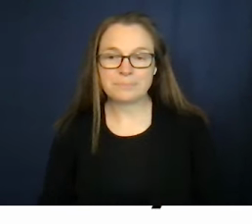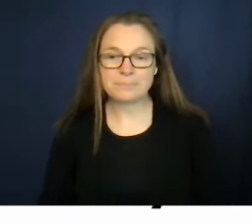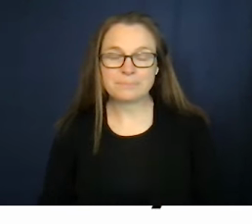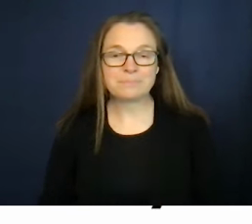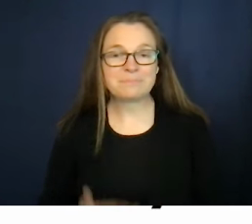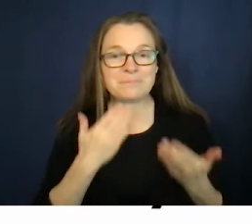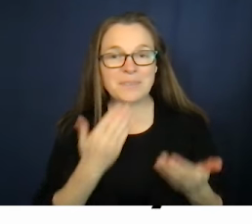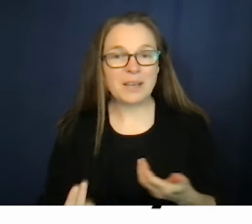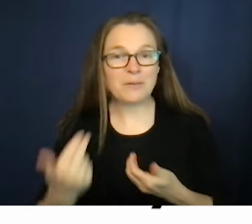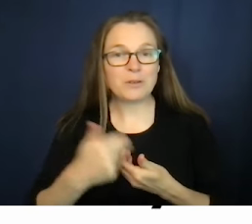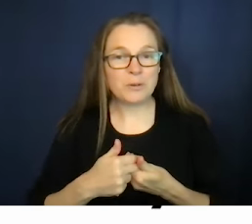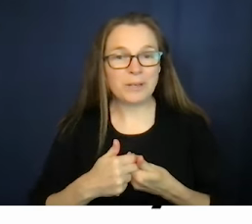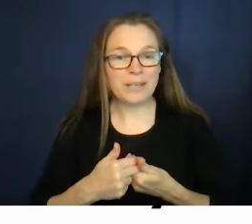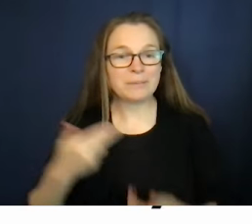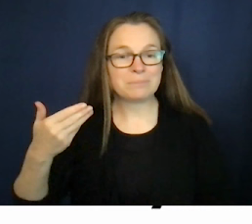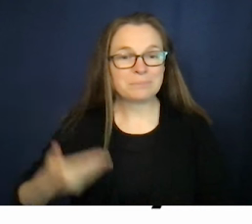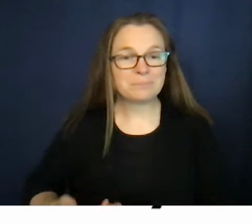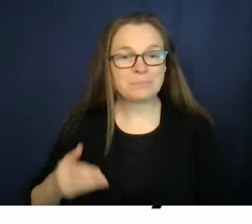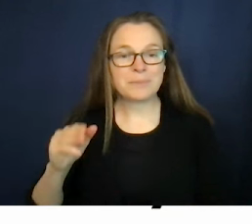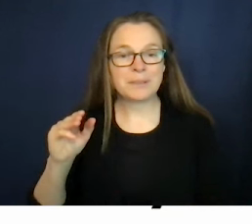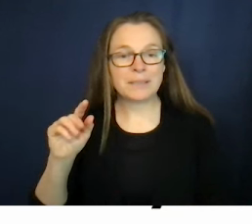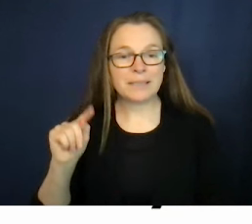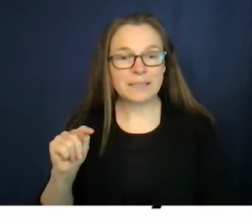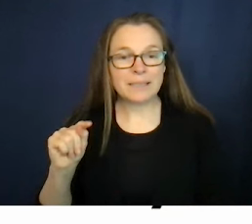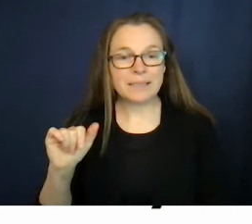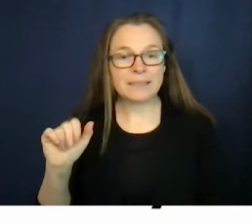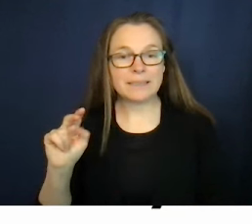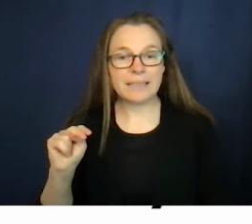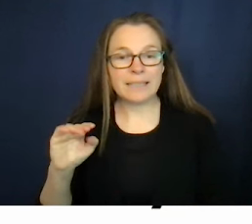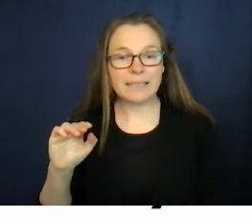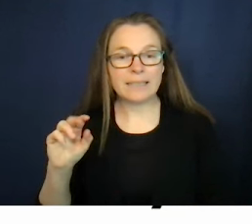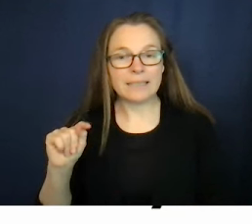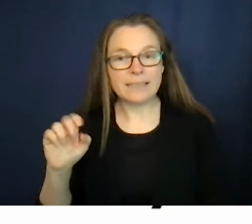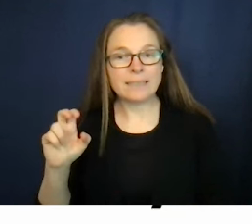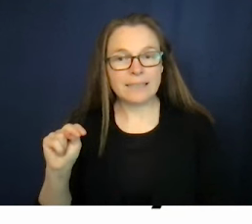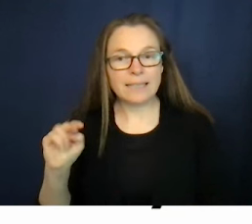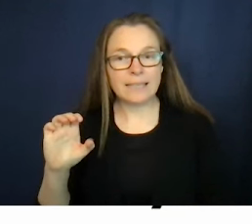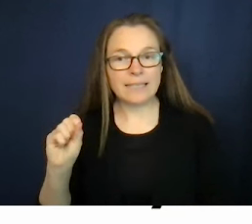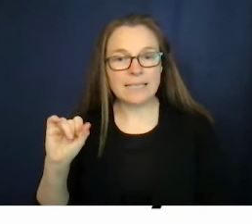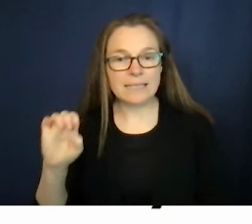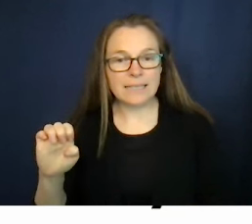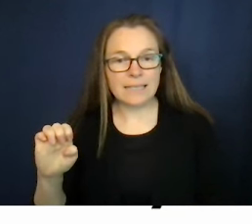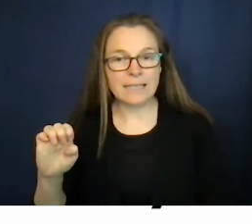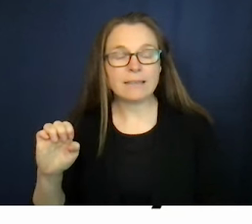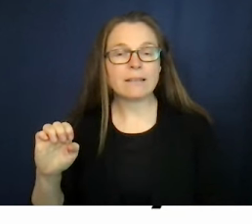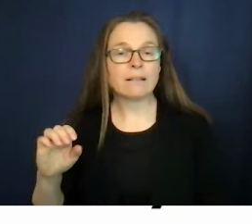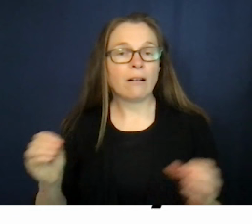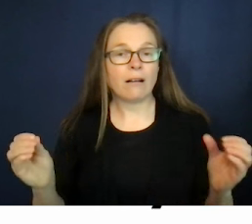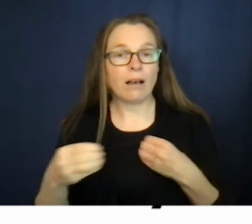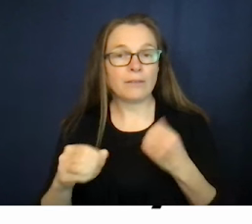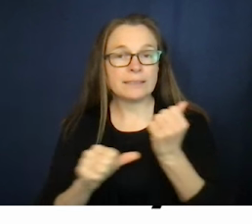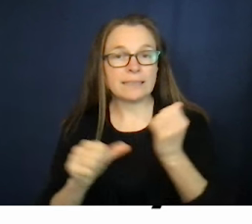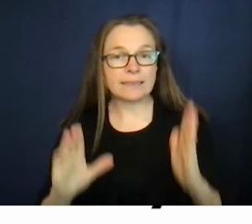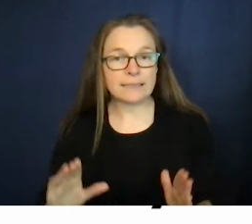And thank you for joining us, everyone. My name is Tanisi. I'm an office assistant and I use she, her